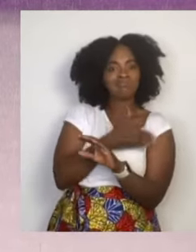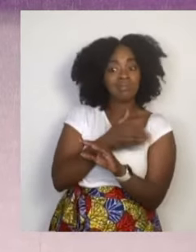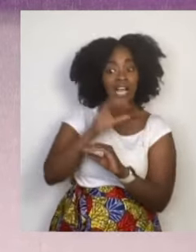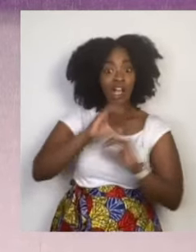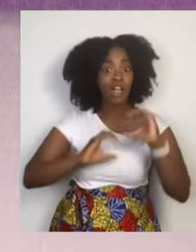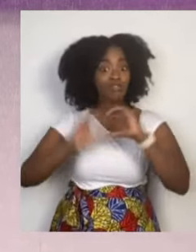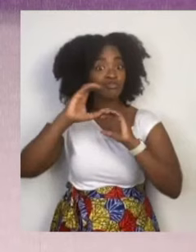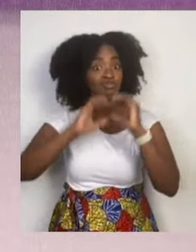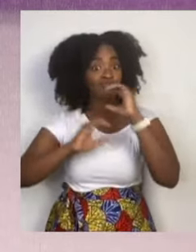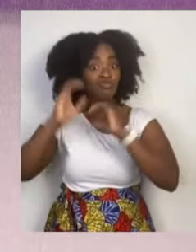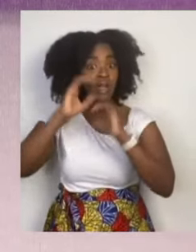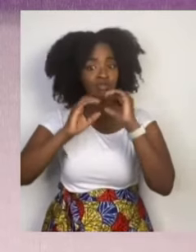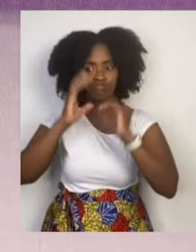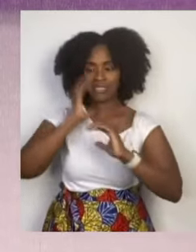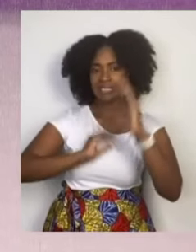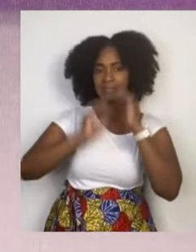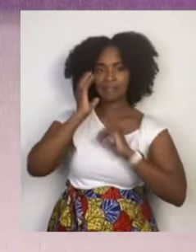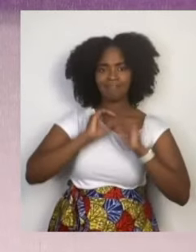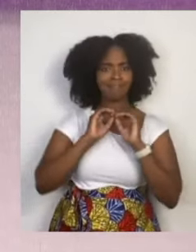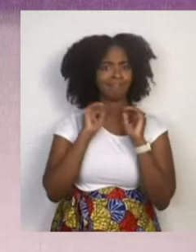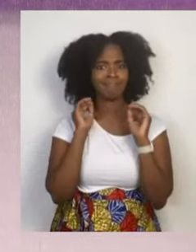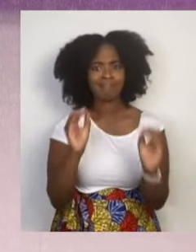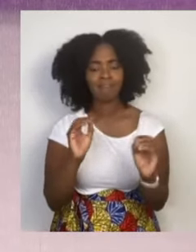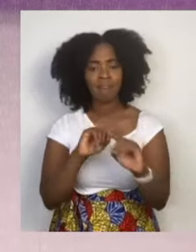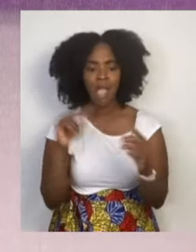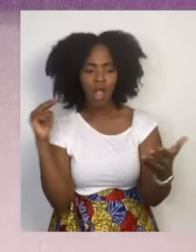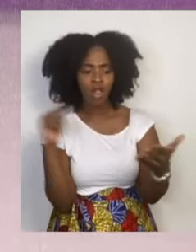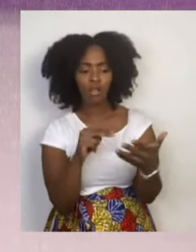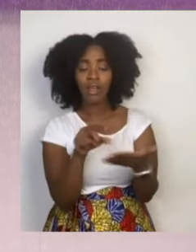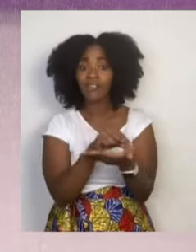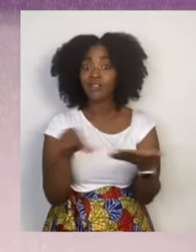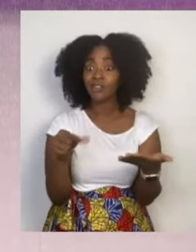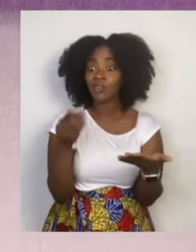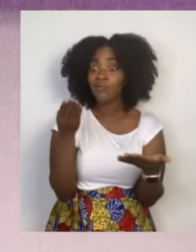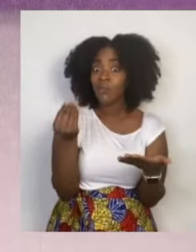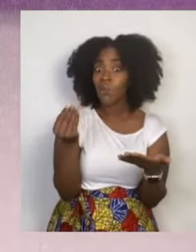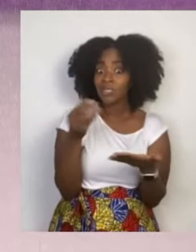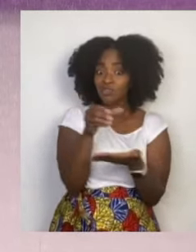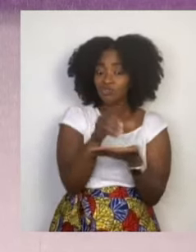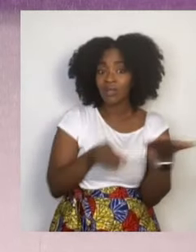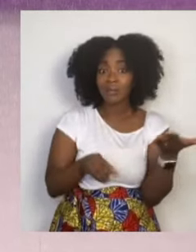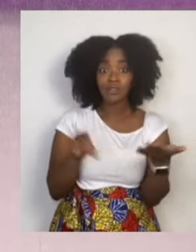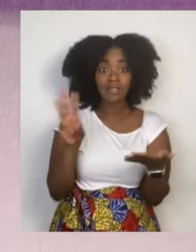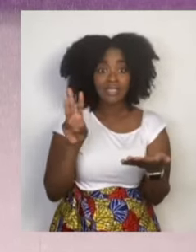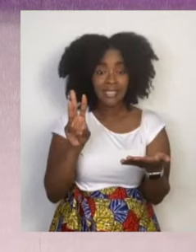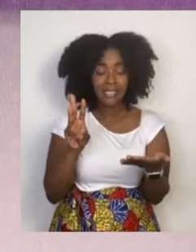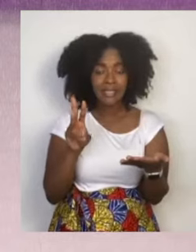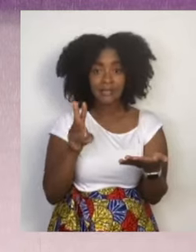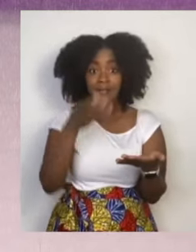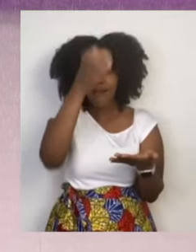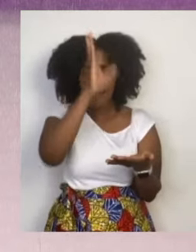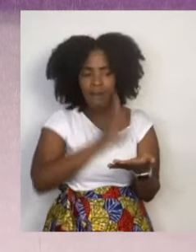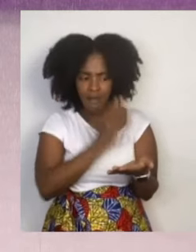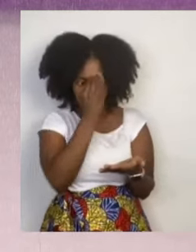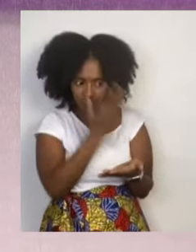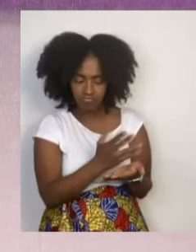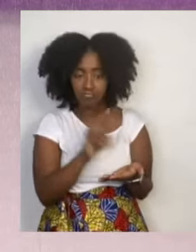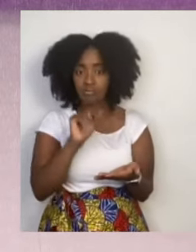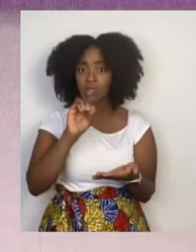verse 14 of chapter 6, God told Noah, you shall build an ark